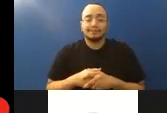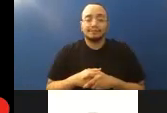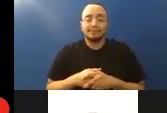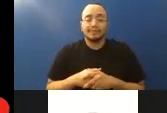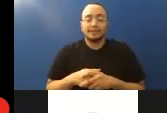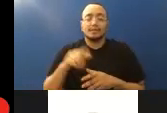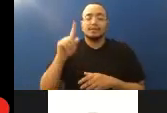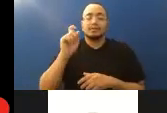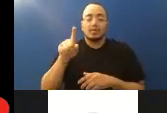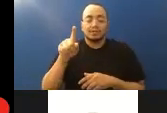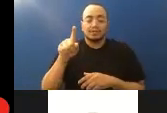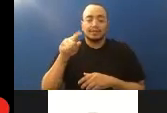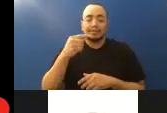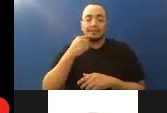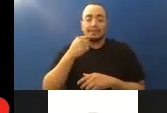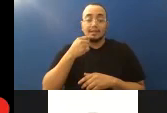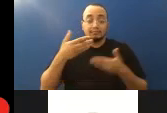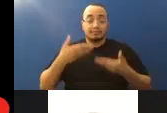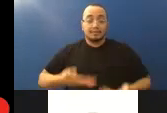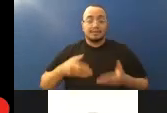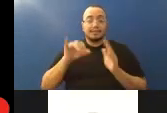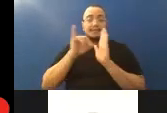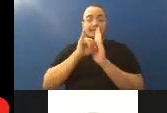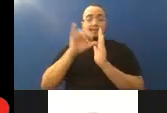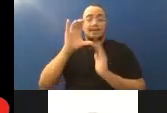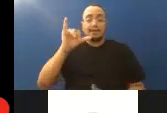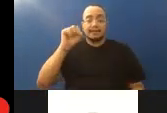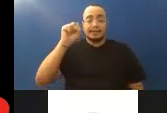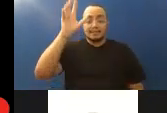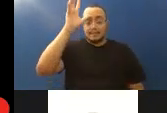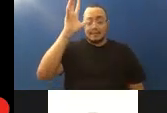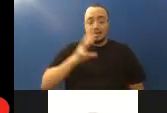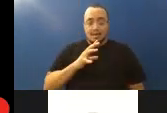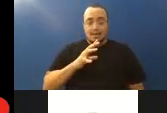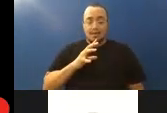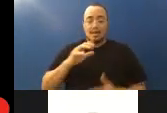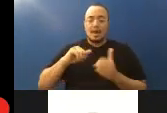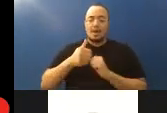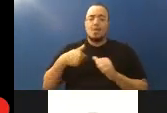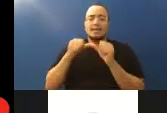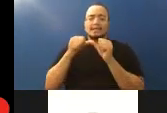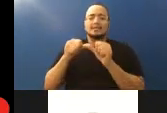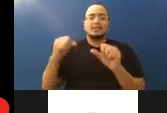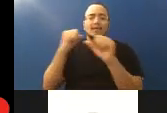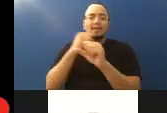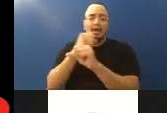patriarchal violence in my community, especially in organizing spaces? Who wants to take that?